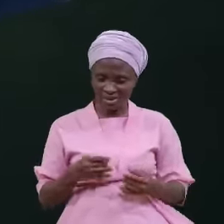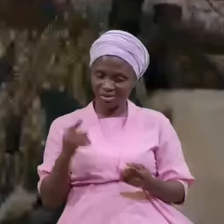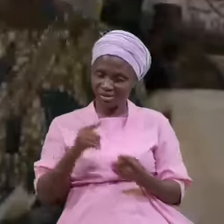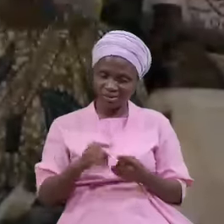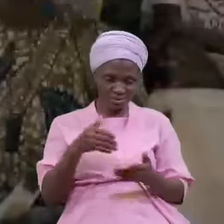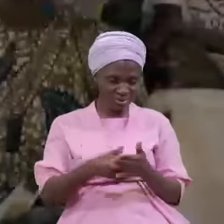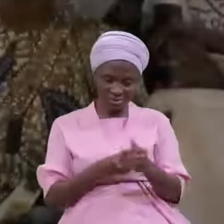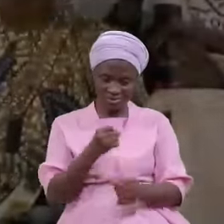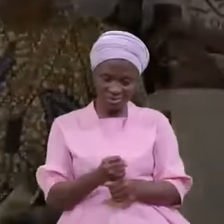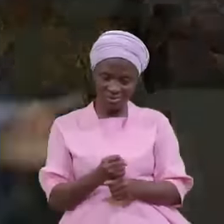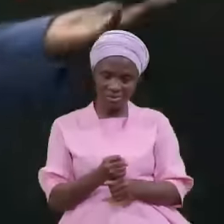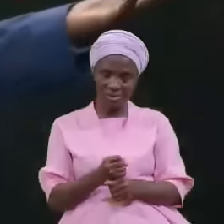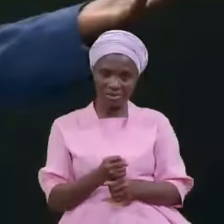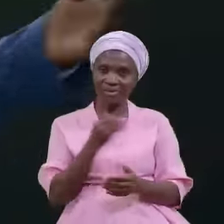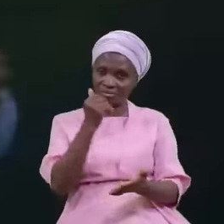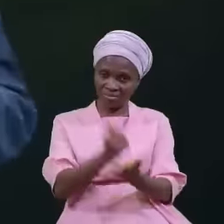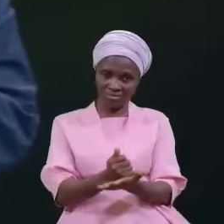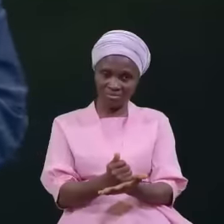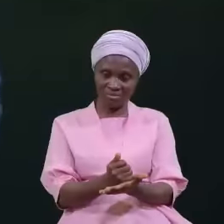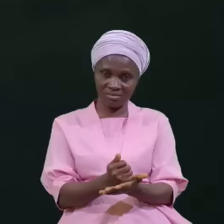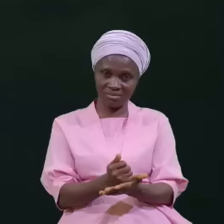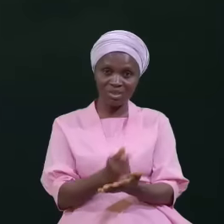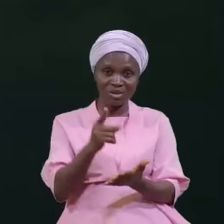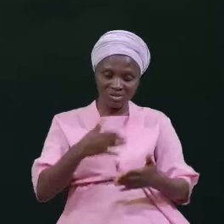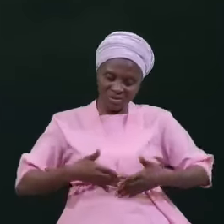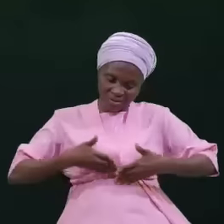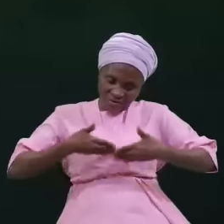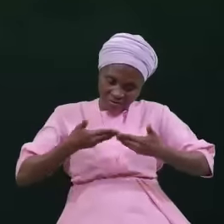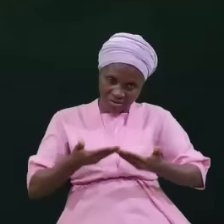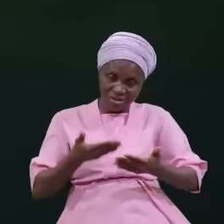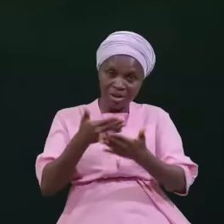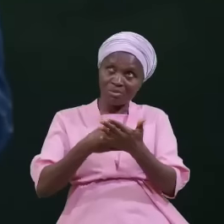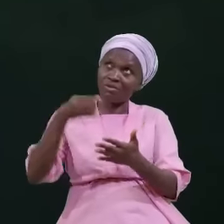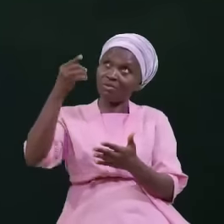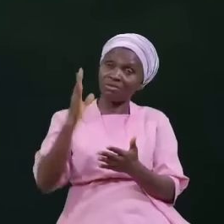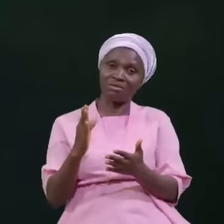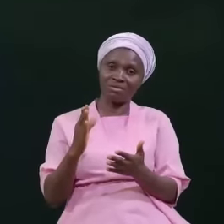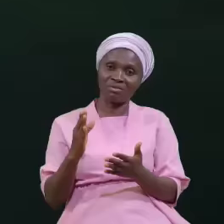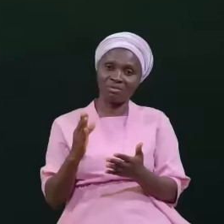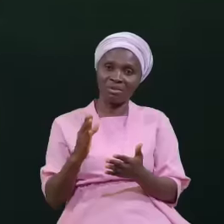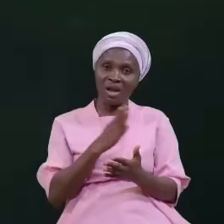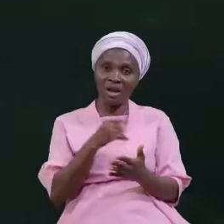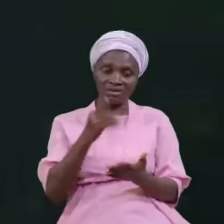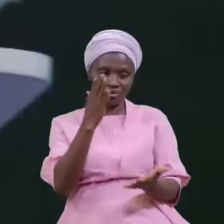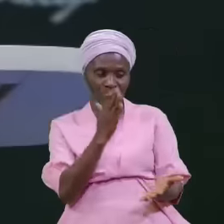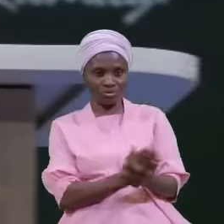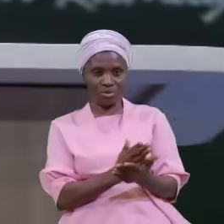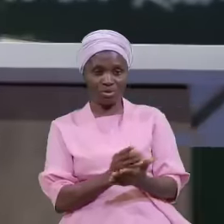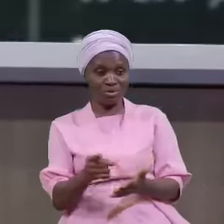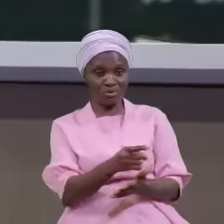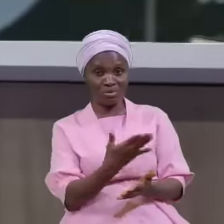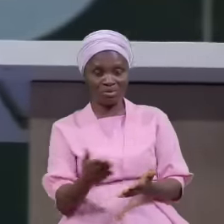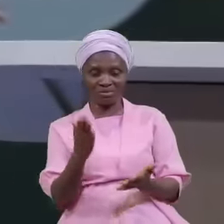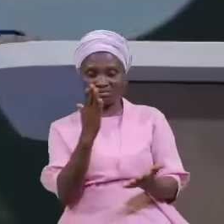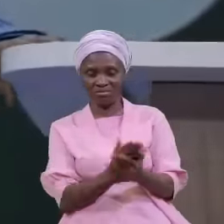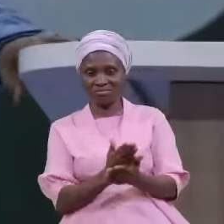Amen. You confess before the Lord, you shut those things. And if you know how to, you know, all